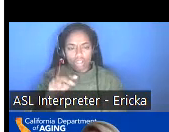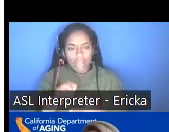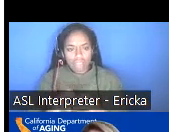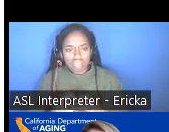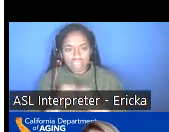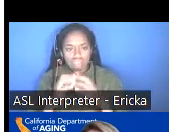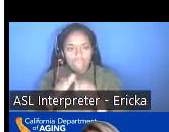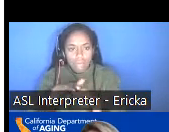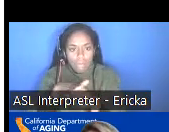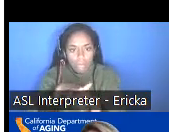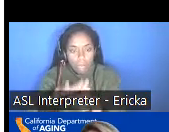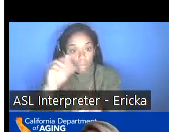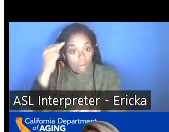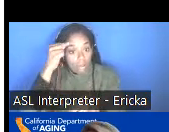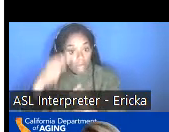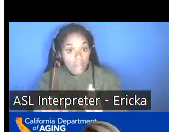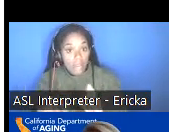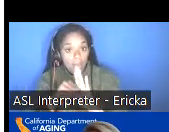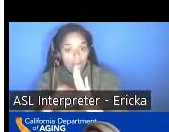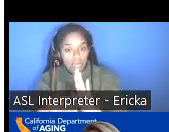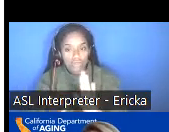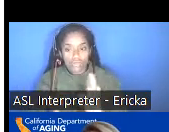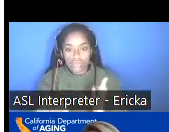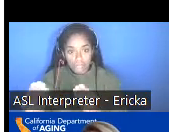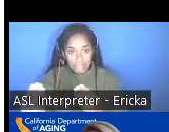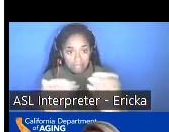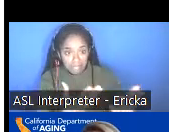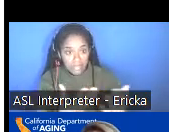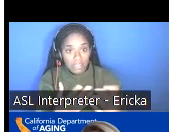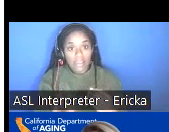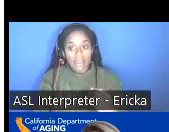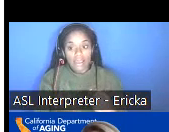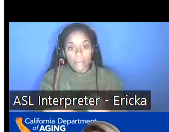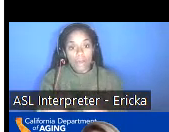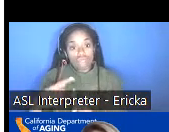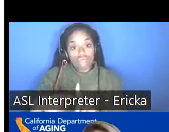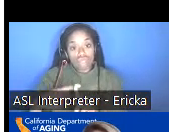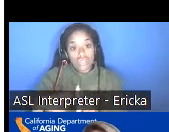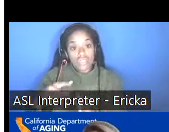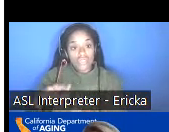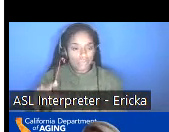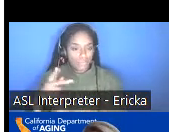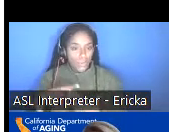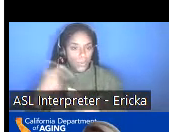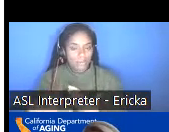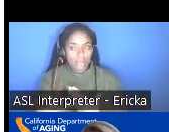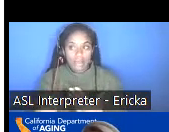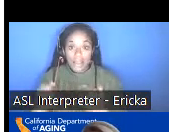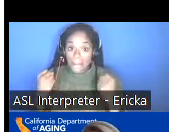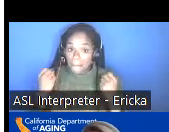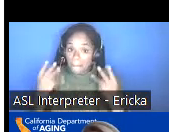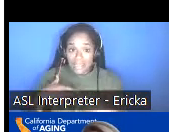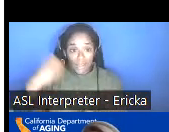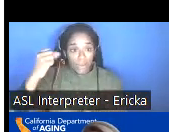local government models to inform the consideration of rental subsidy programs. We know that so many older adults and people